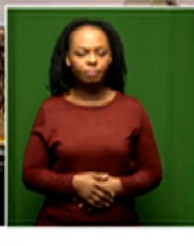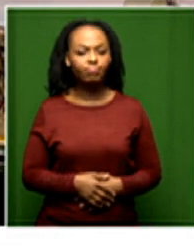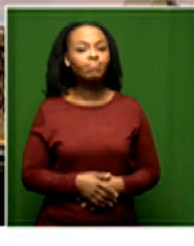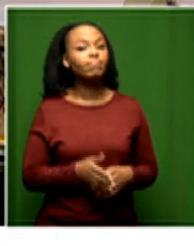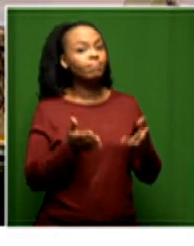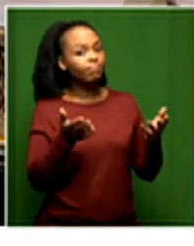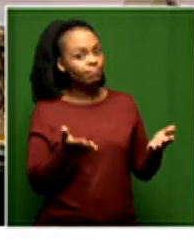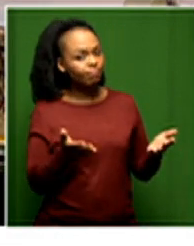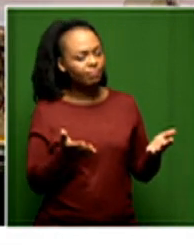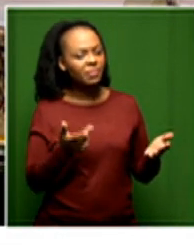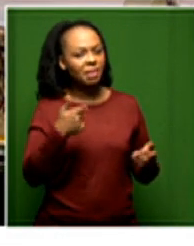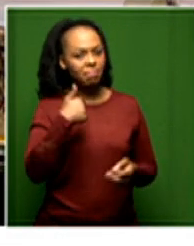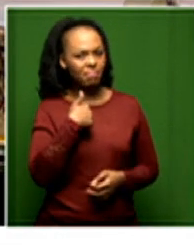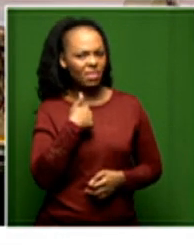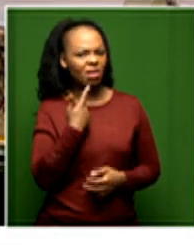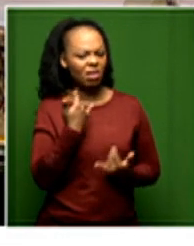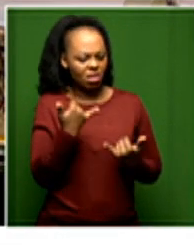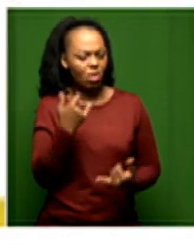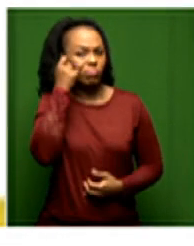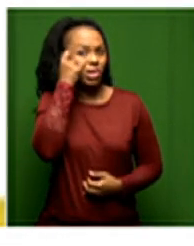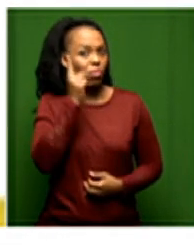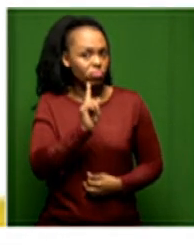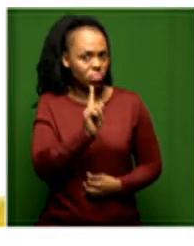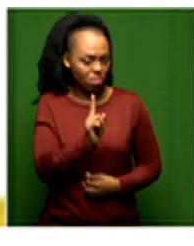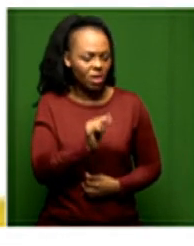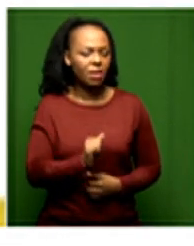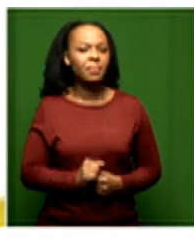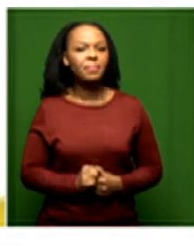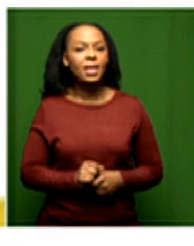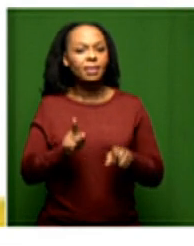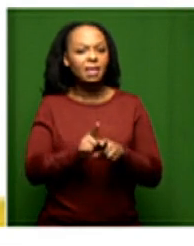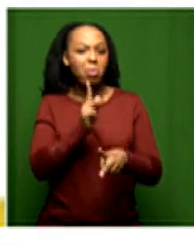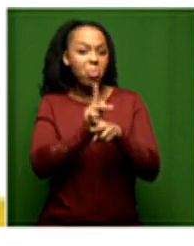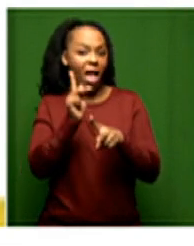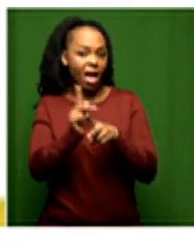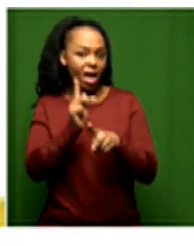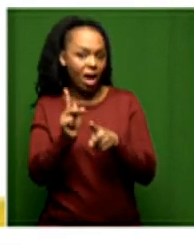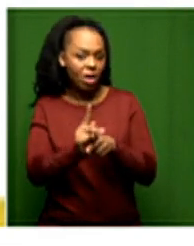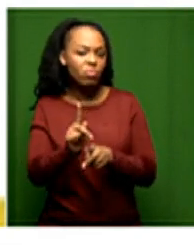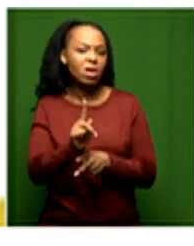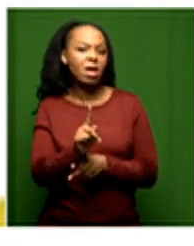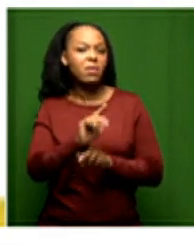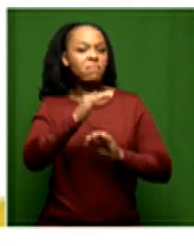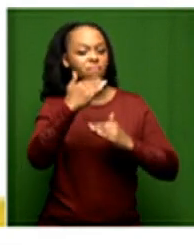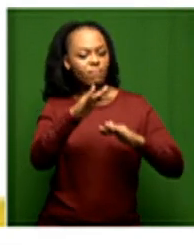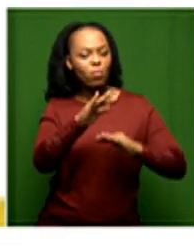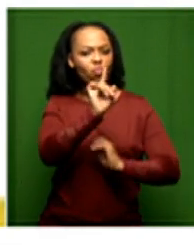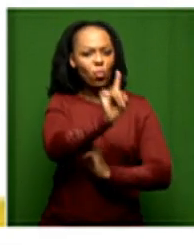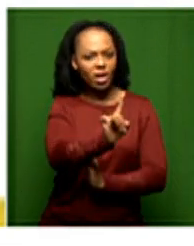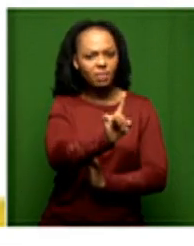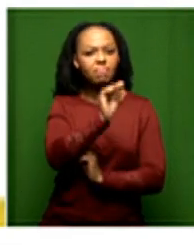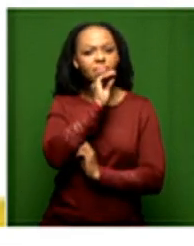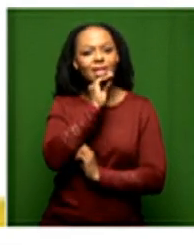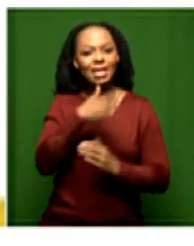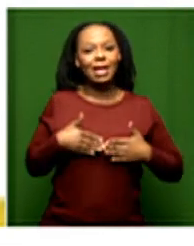Well, the understanding that we have, and according to the plan, is that we, in phase 1, it should be